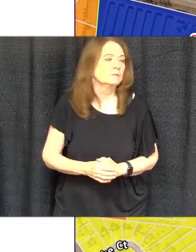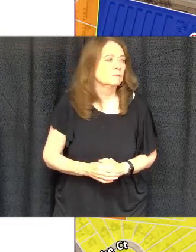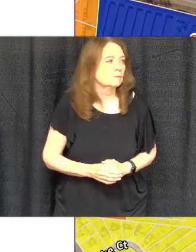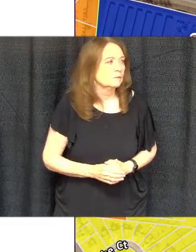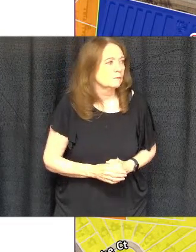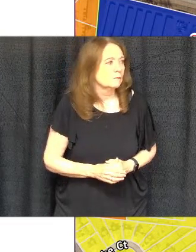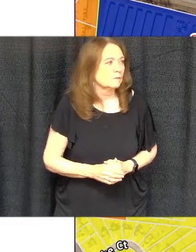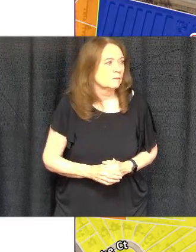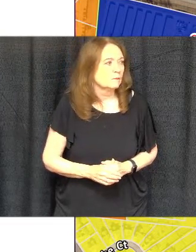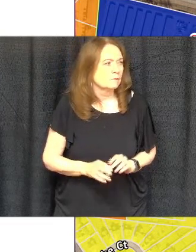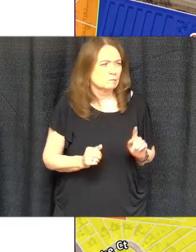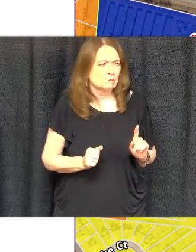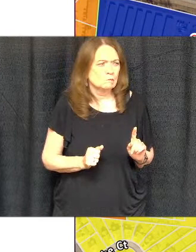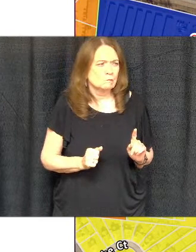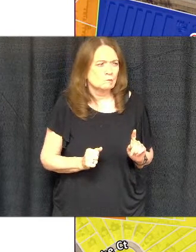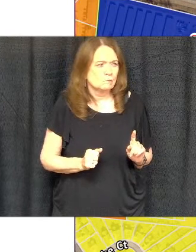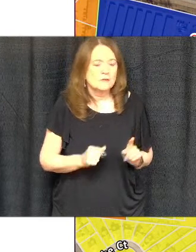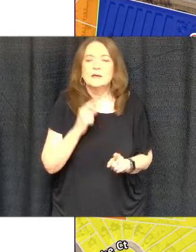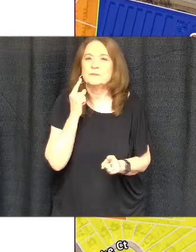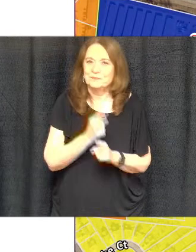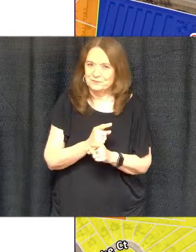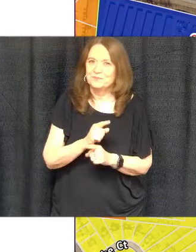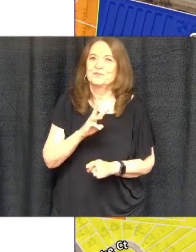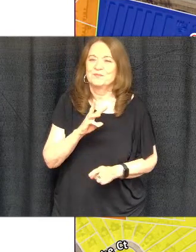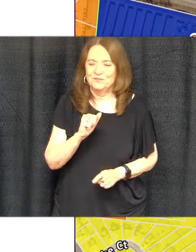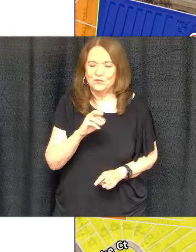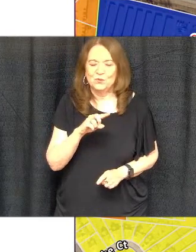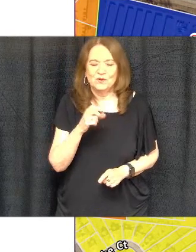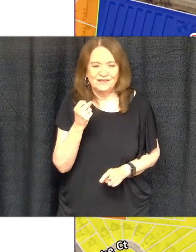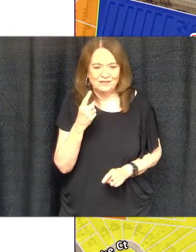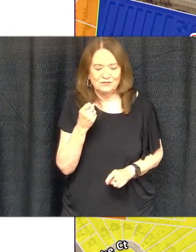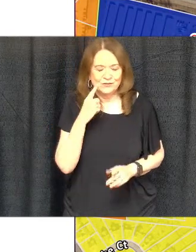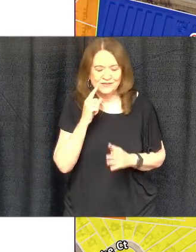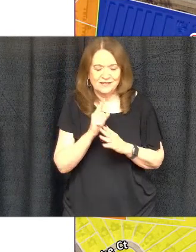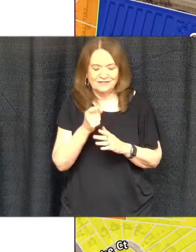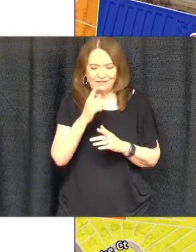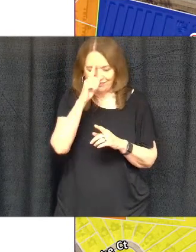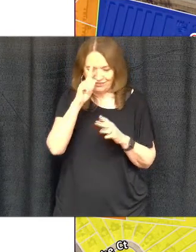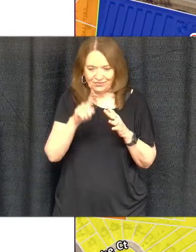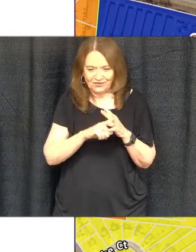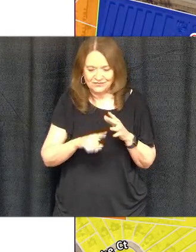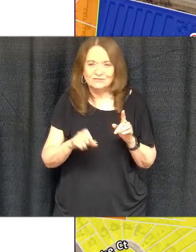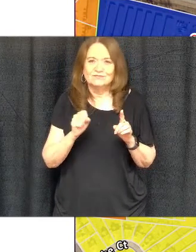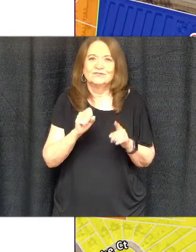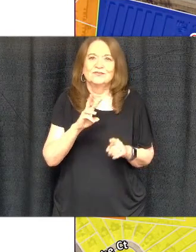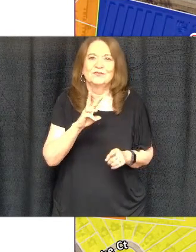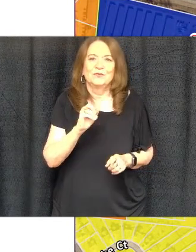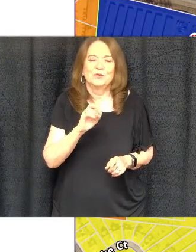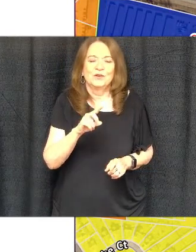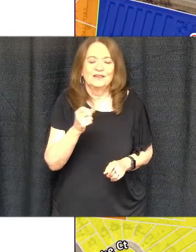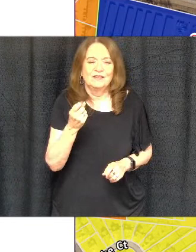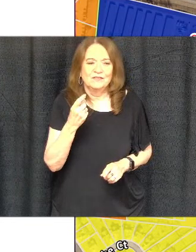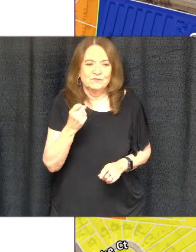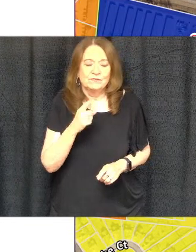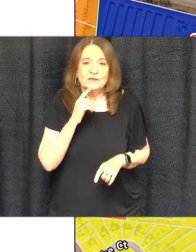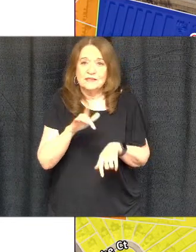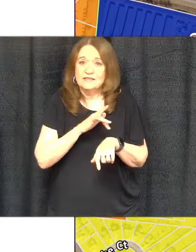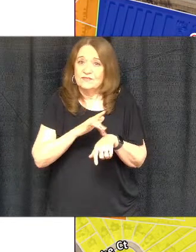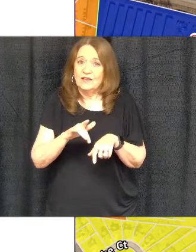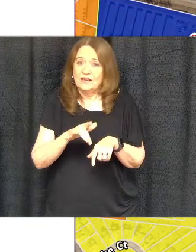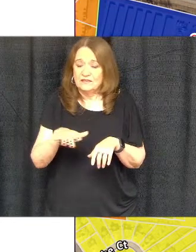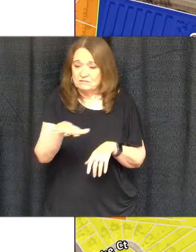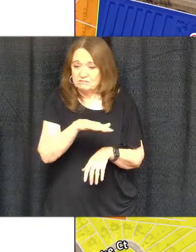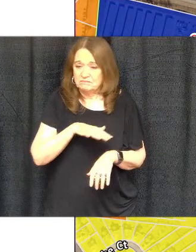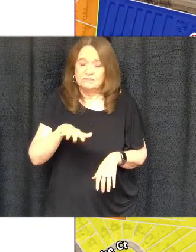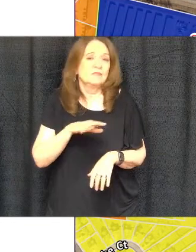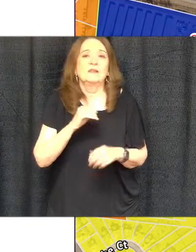Don't think that's right. Yeah, it is correct. All right. For a second, I was thinking 10. It's a vacant cleared land,